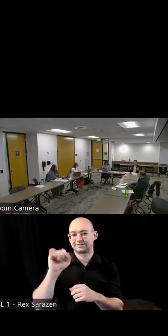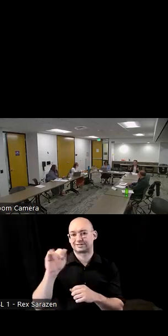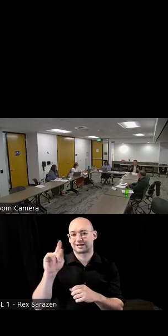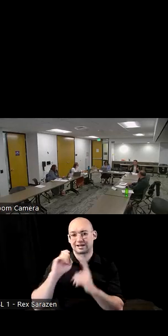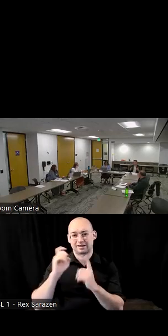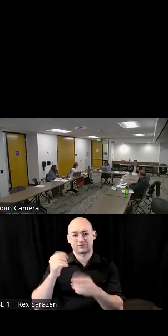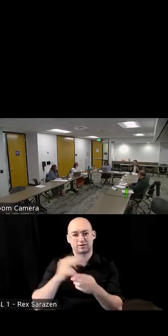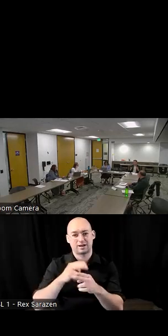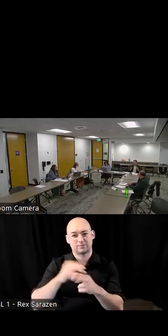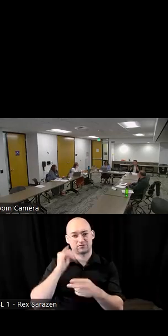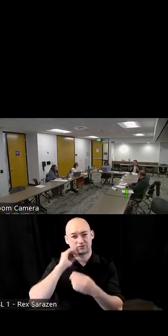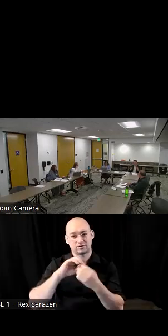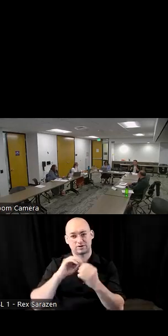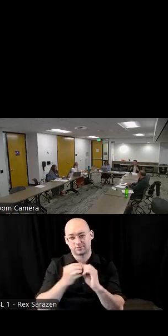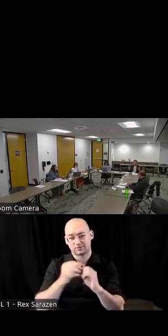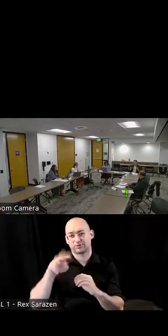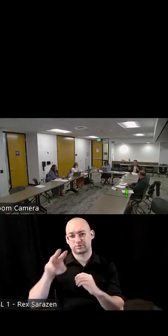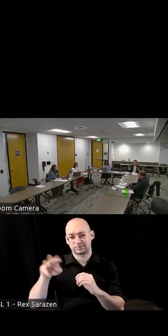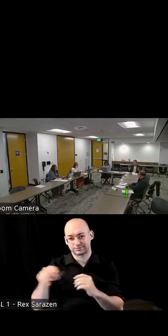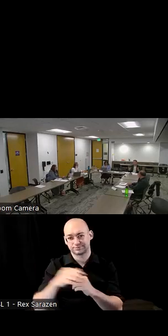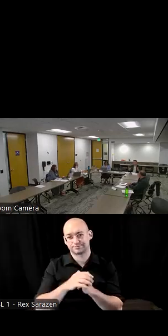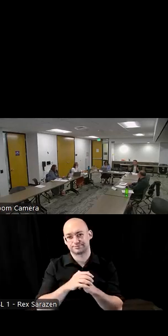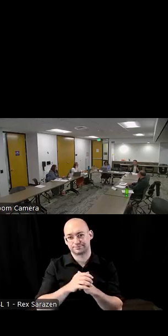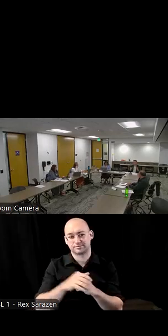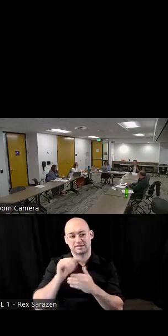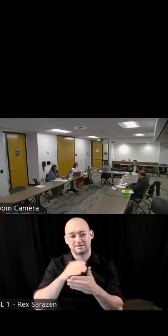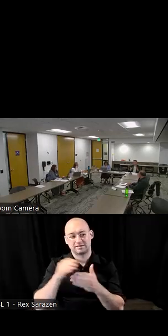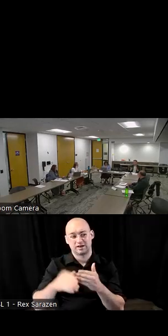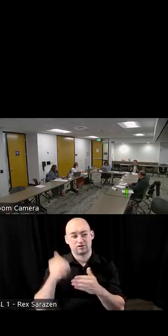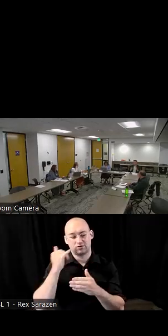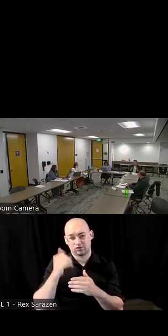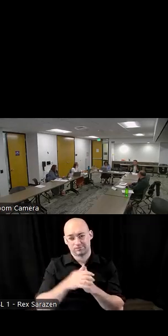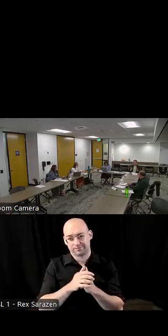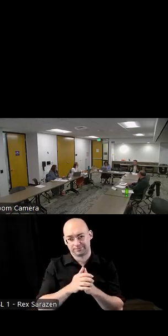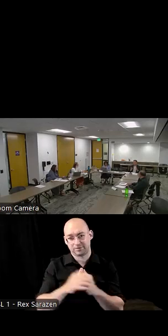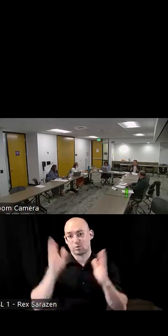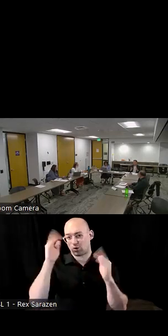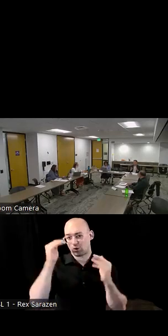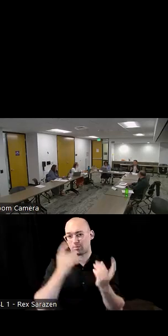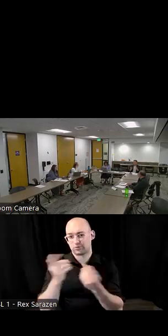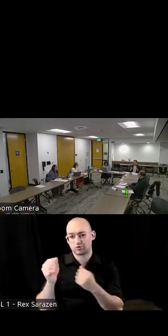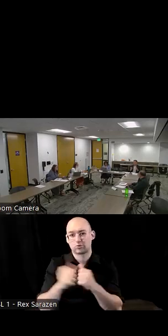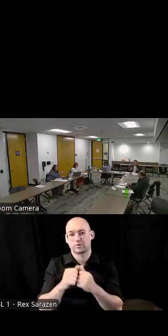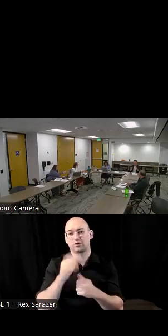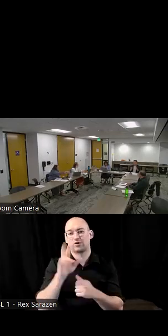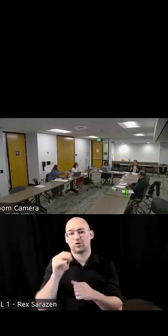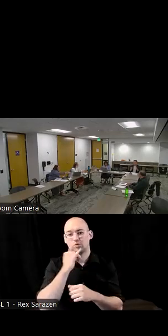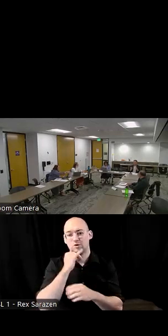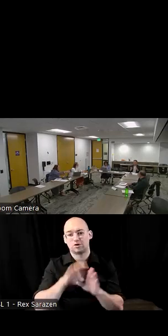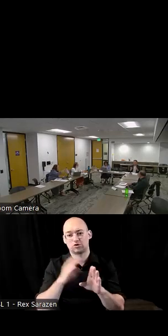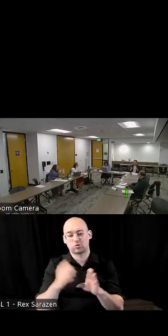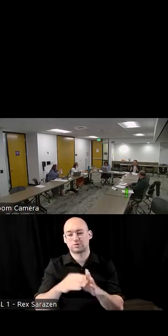site, maybe website, and then that would be the end of the call. What we hope to do through a No Wrong Door system is really enhance